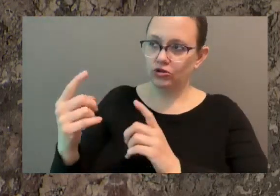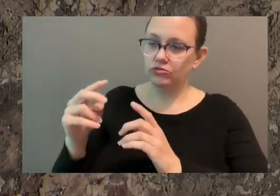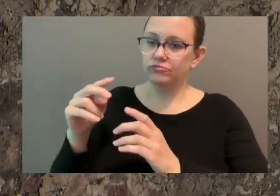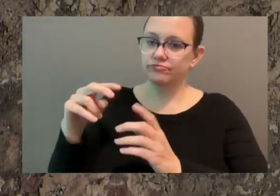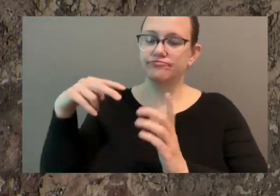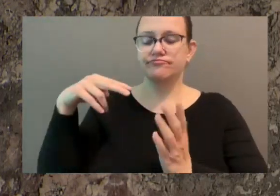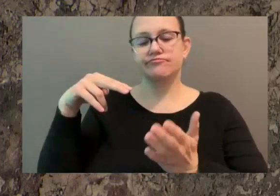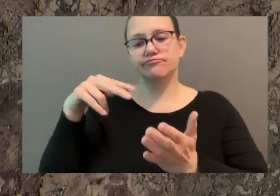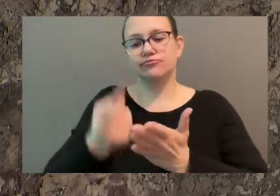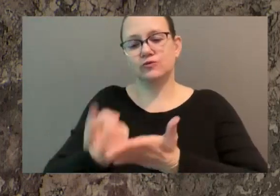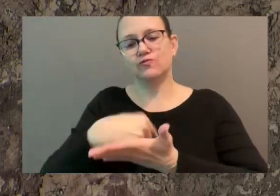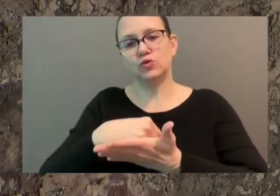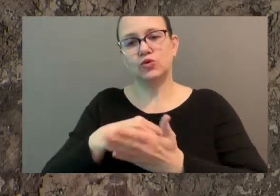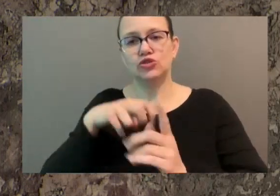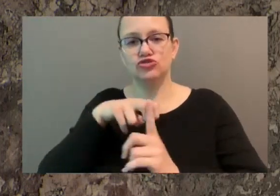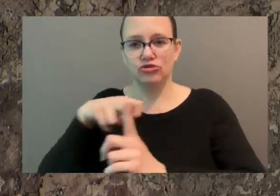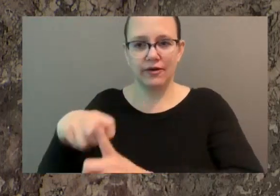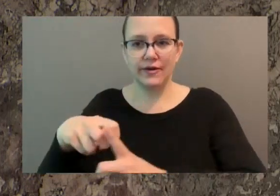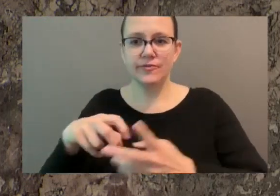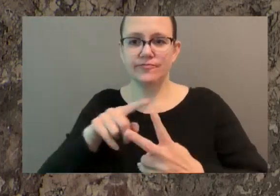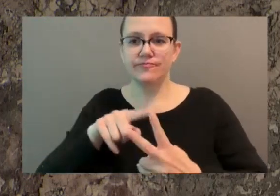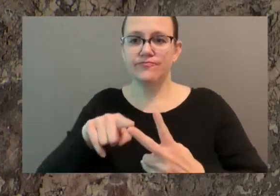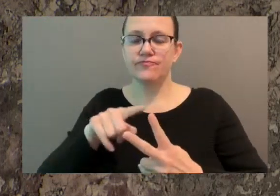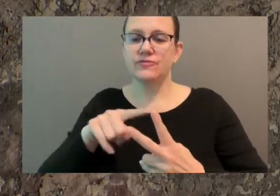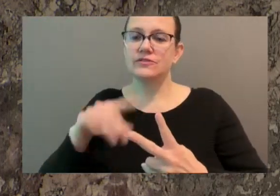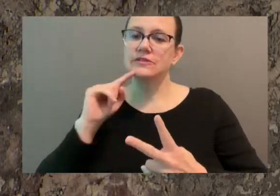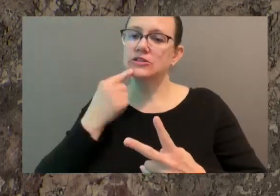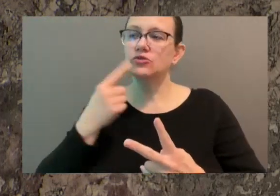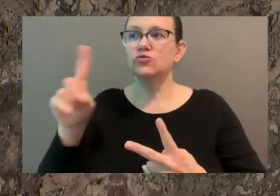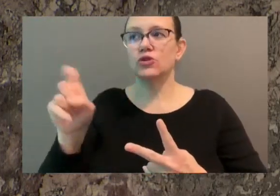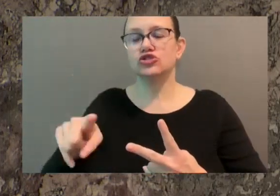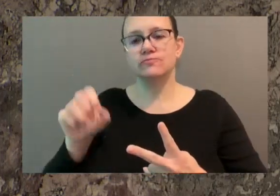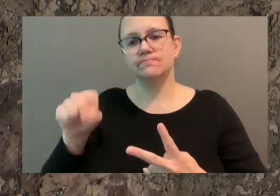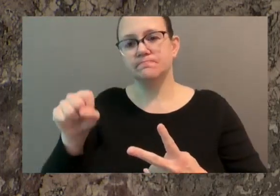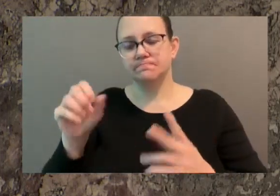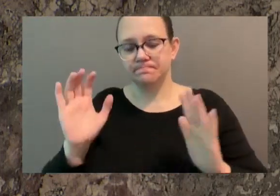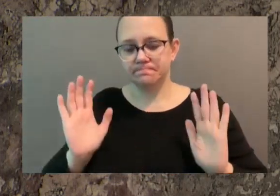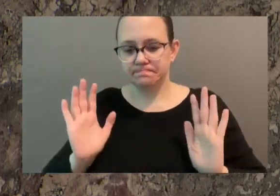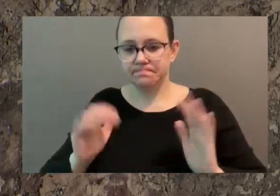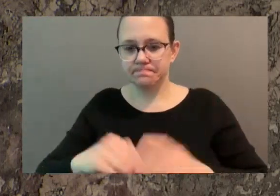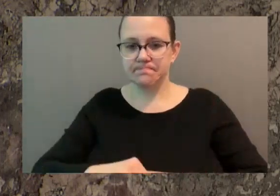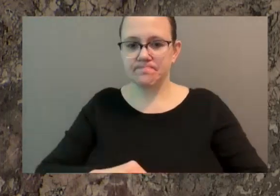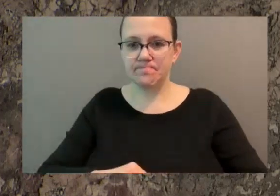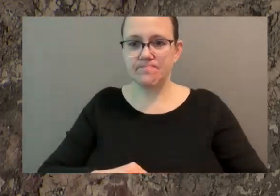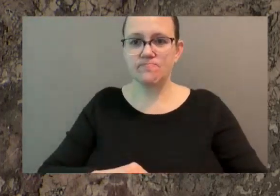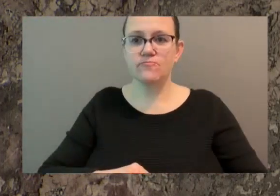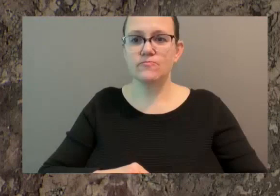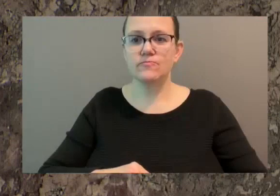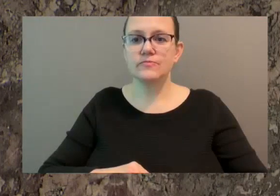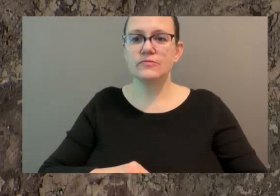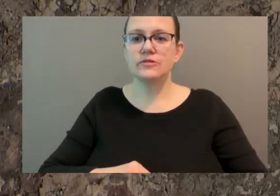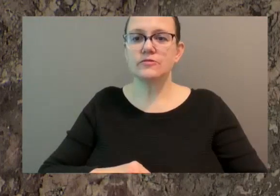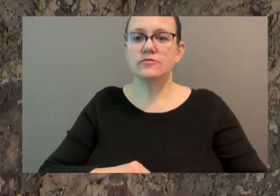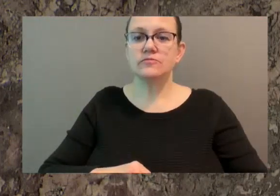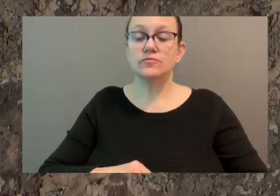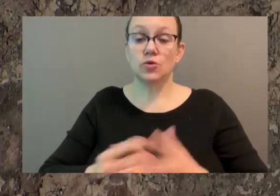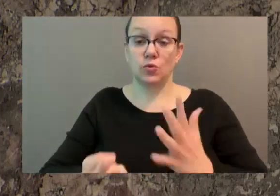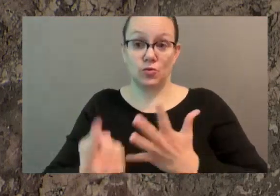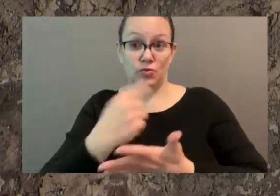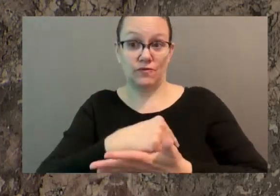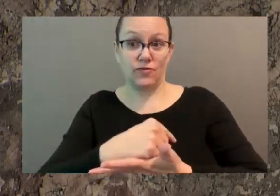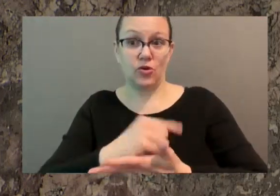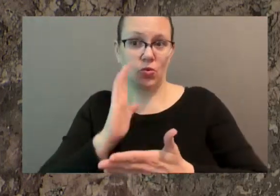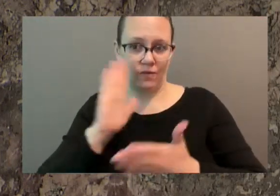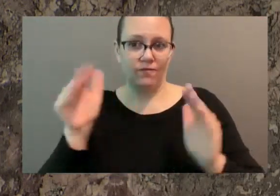place. Mr. Speaker, that review is about these 2 specific programs. If the Auditor General wants